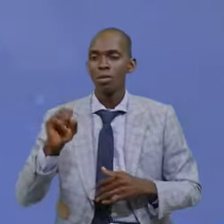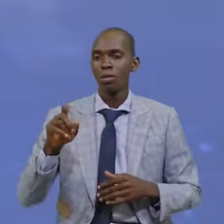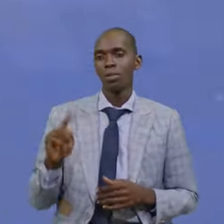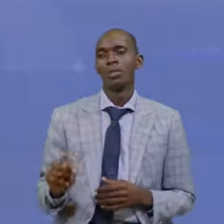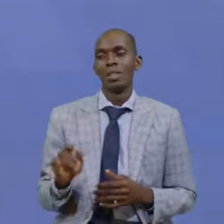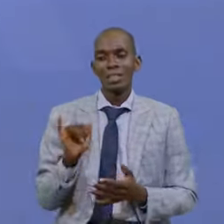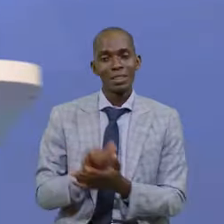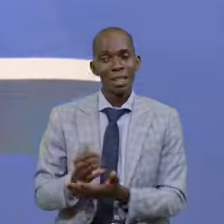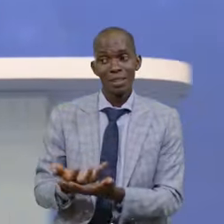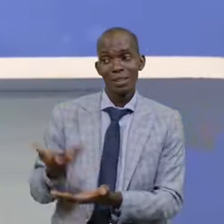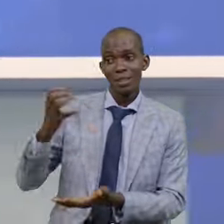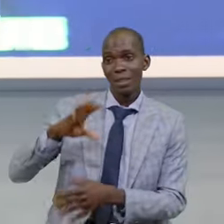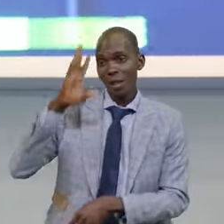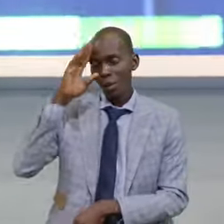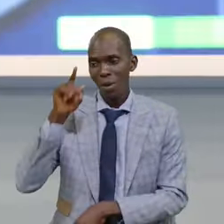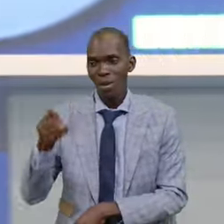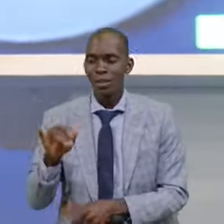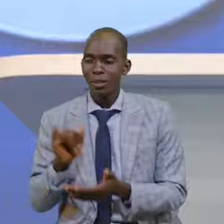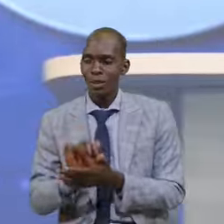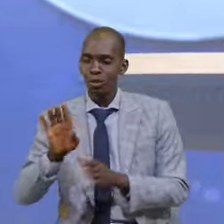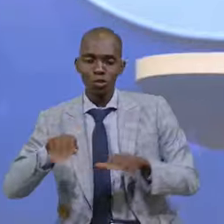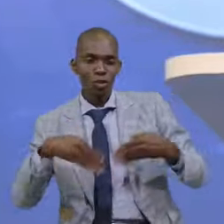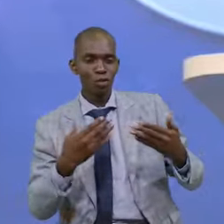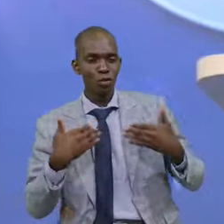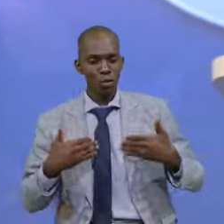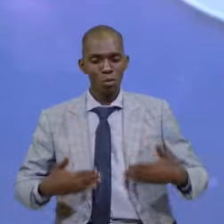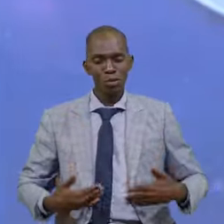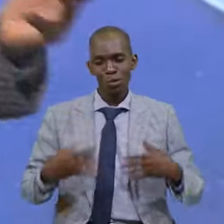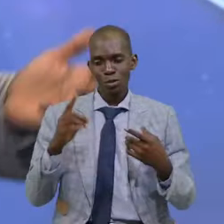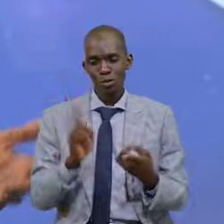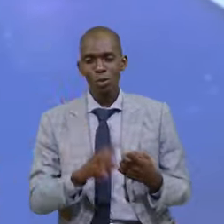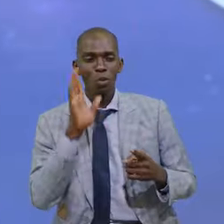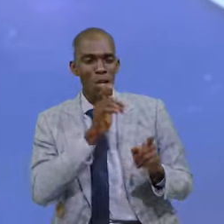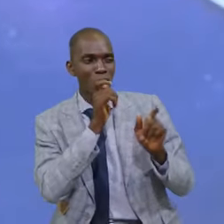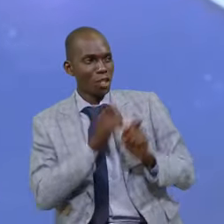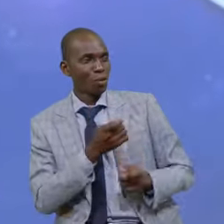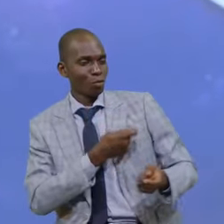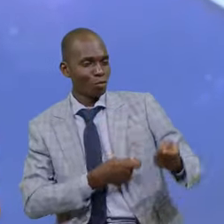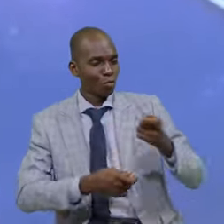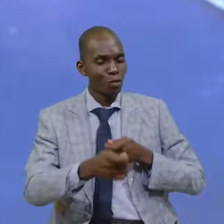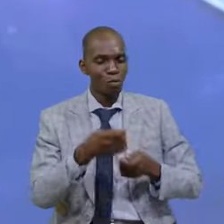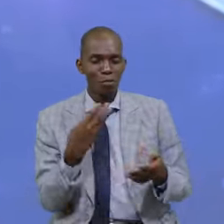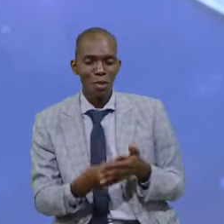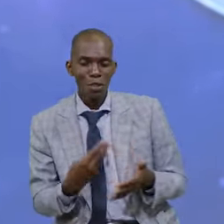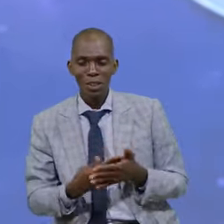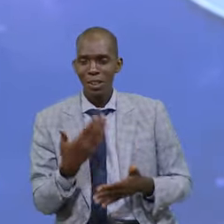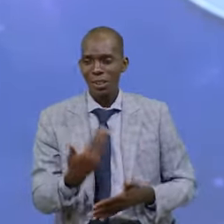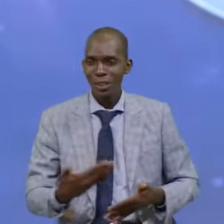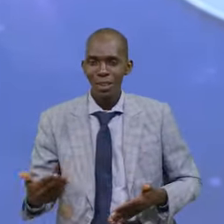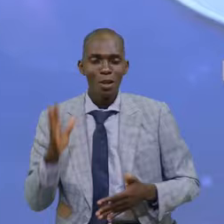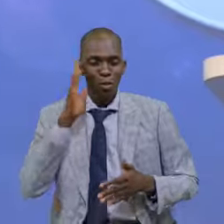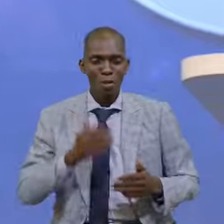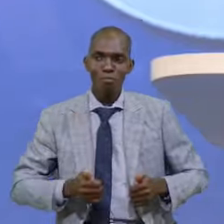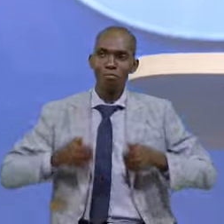man that I give my body to will give me this and give me that and will promote me.